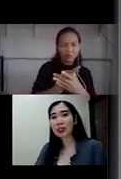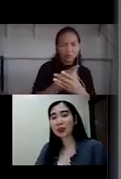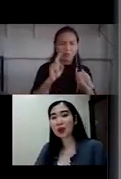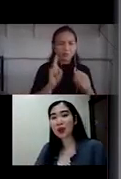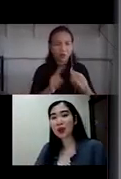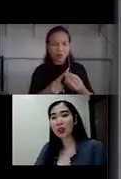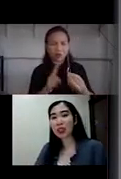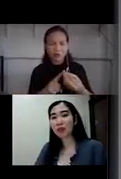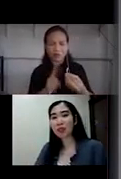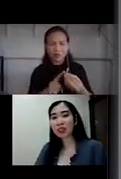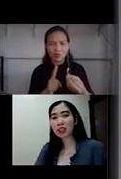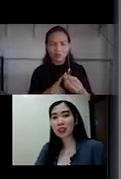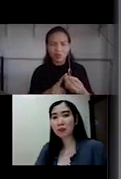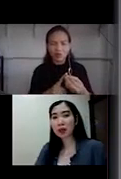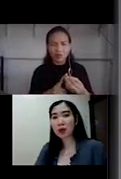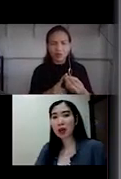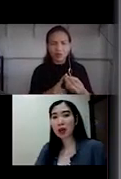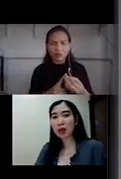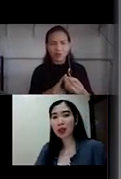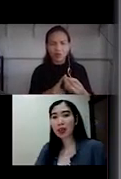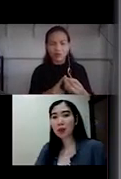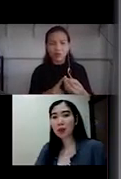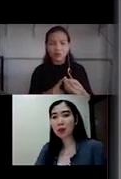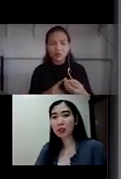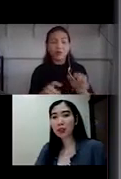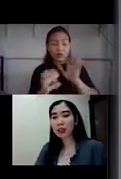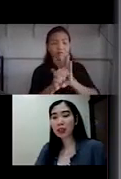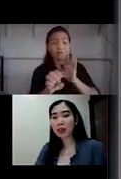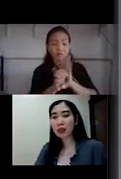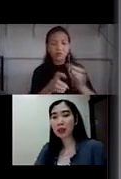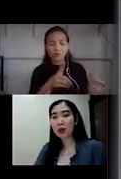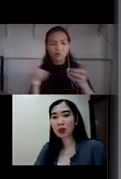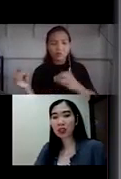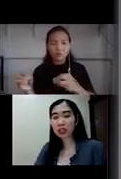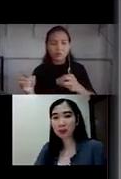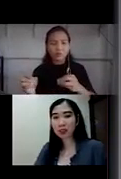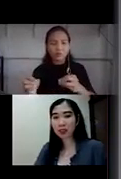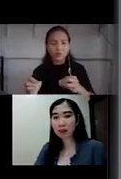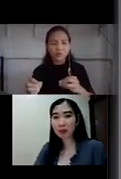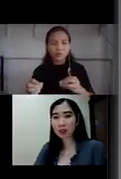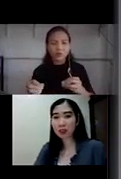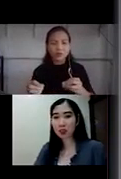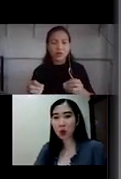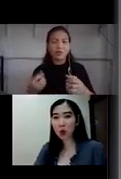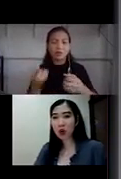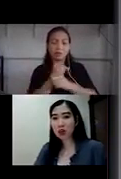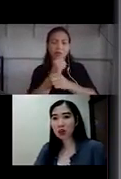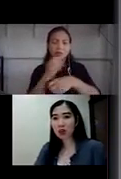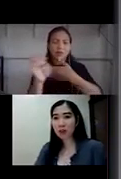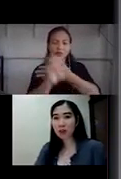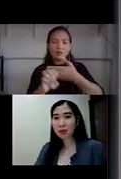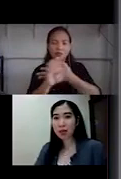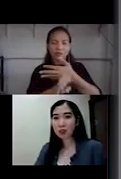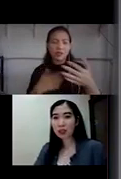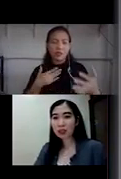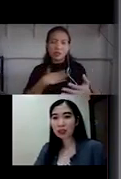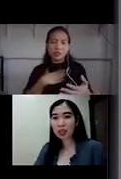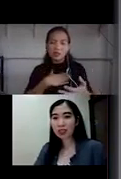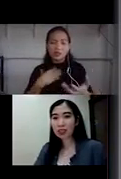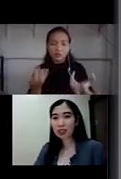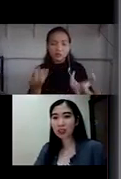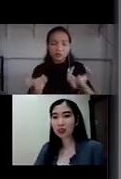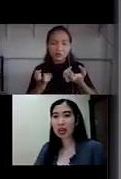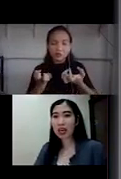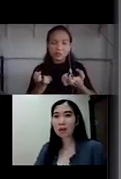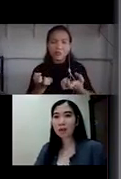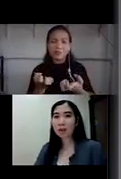ginagawa na ko to if halimbawa ay kunyari gagawa ako ng email tapos gusto ko pagpasok pa lang niya